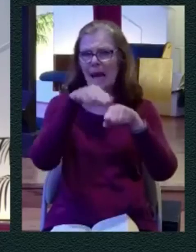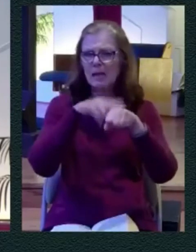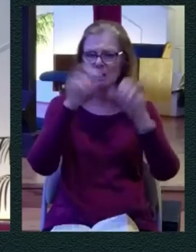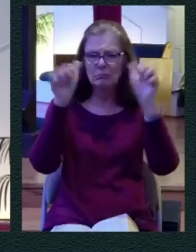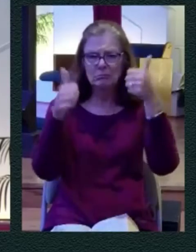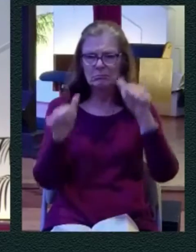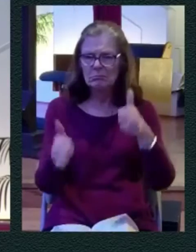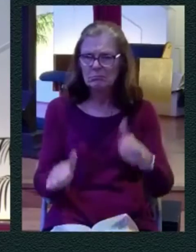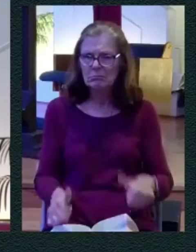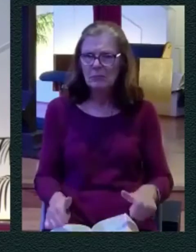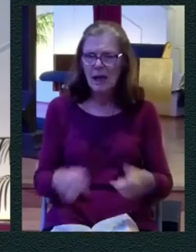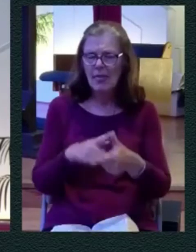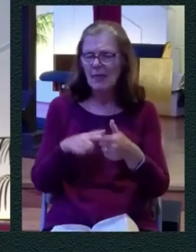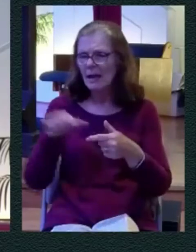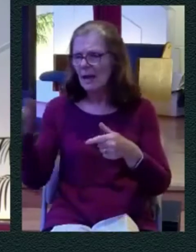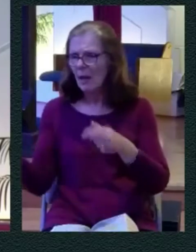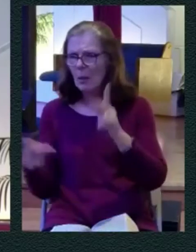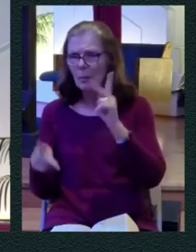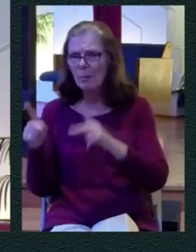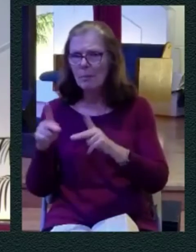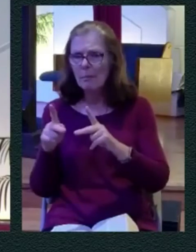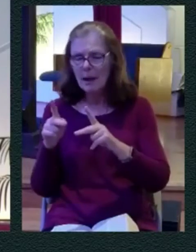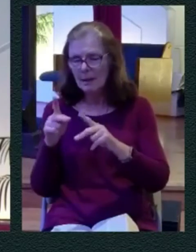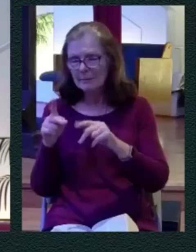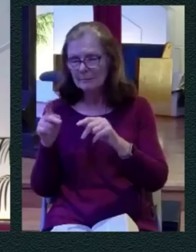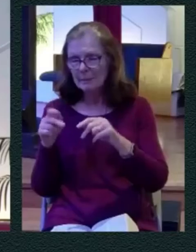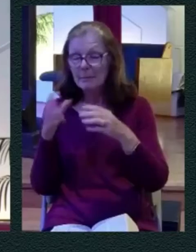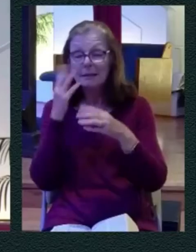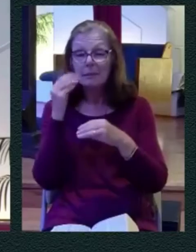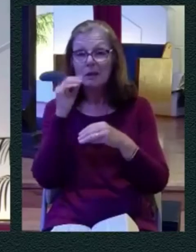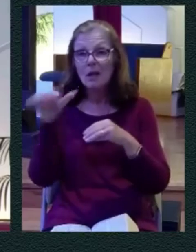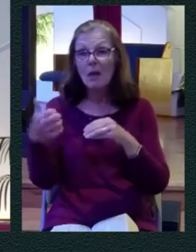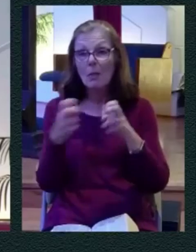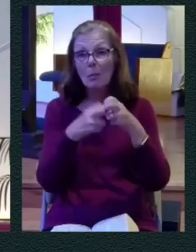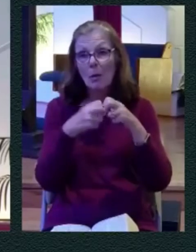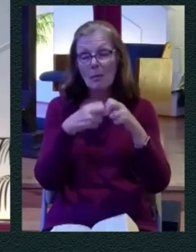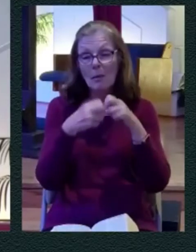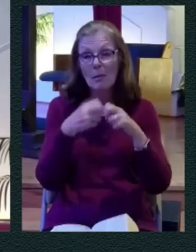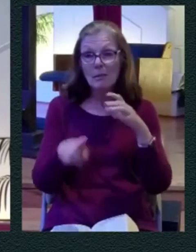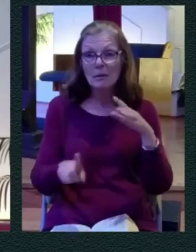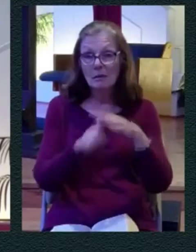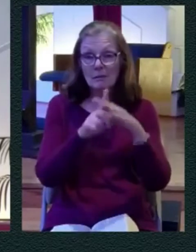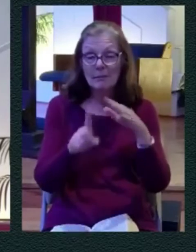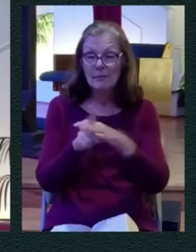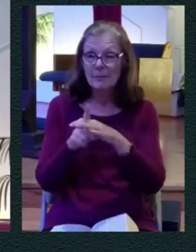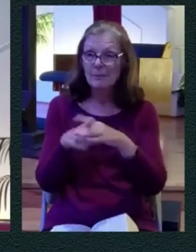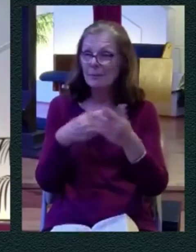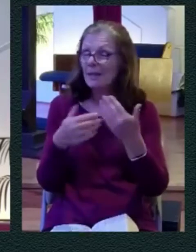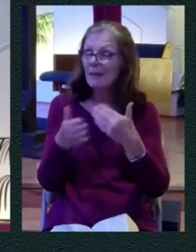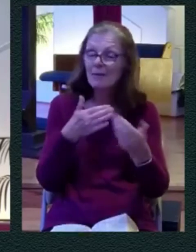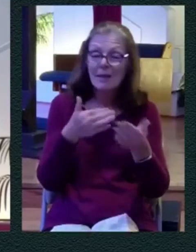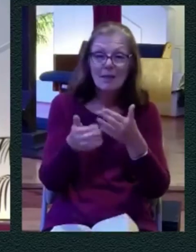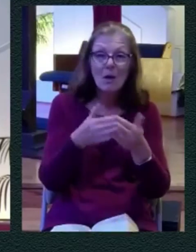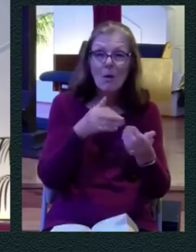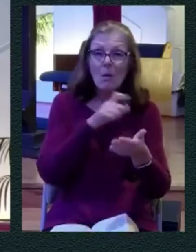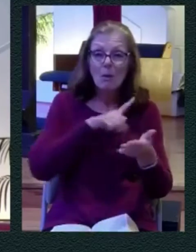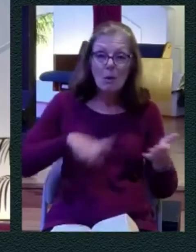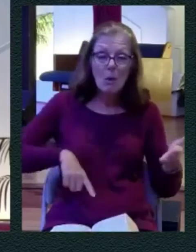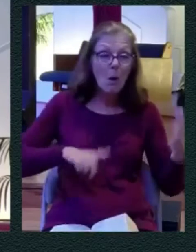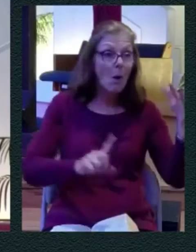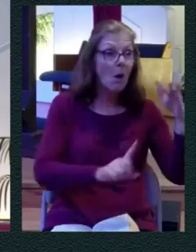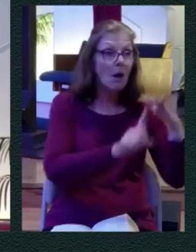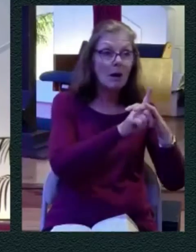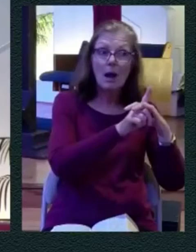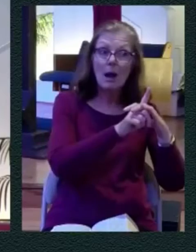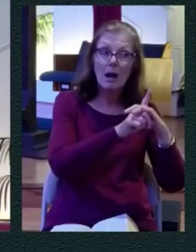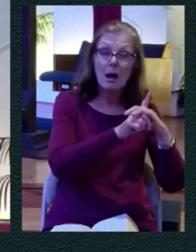come in. And so they say that what we see here is just the fact that even though the Lord had come once, He hasn't come twice